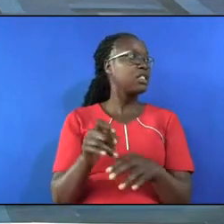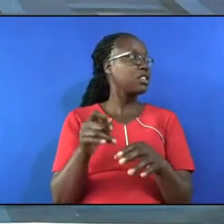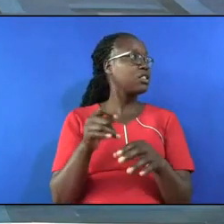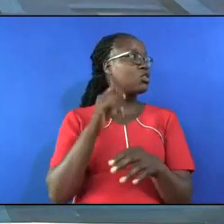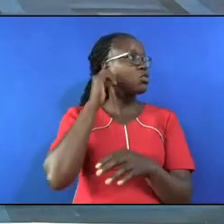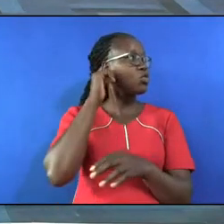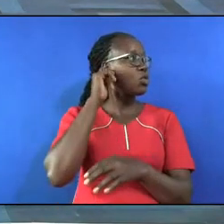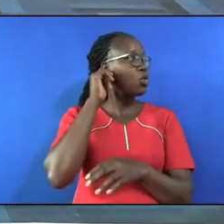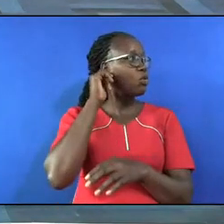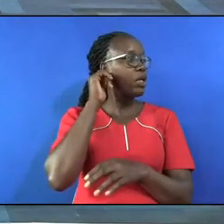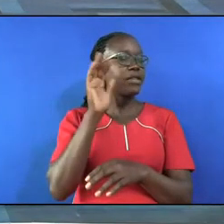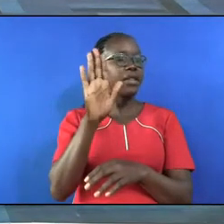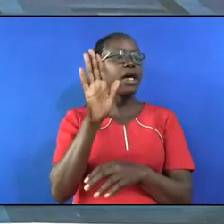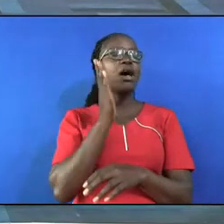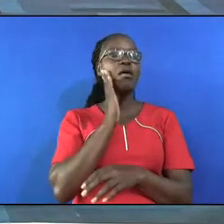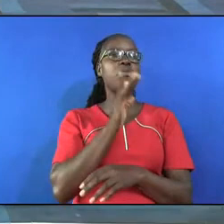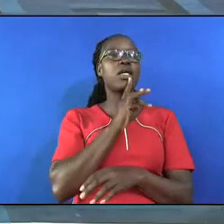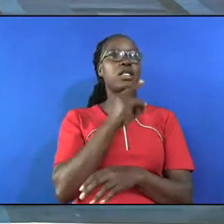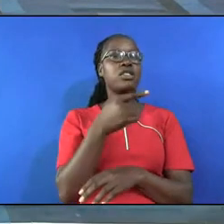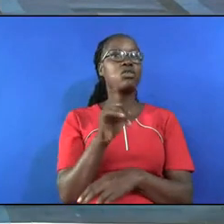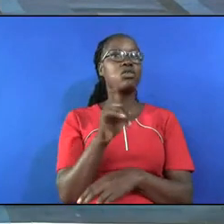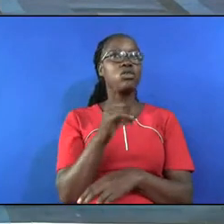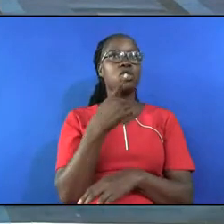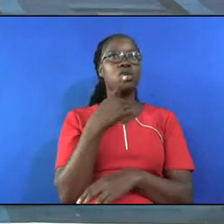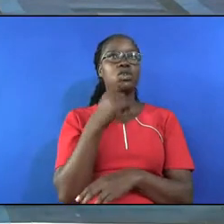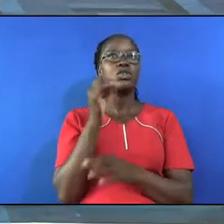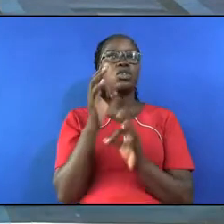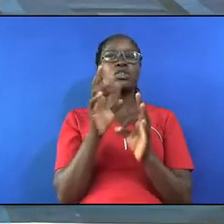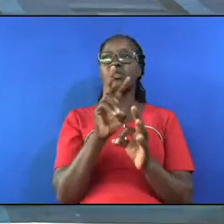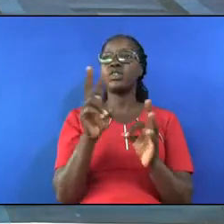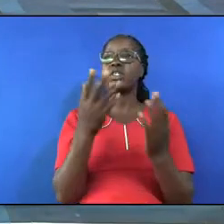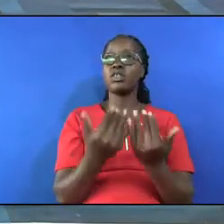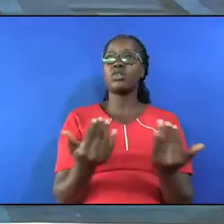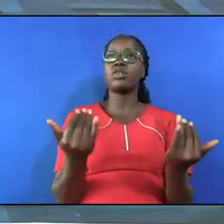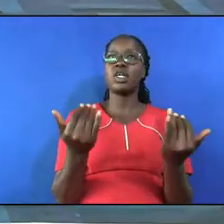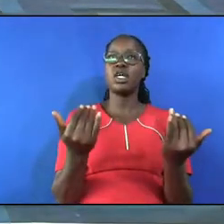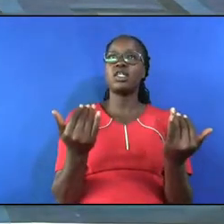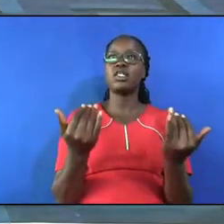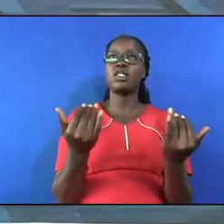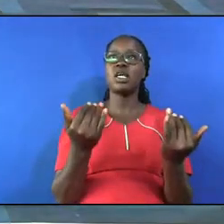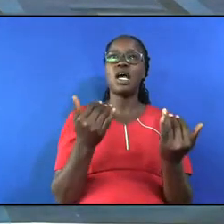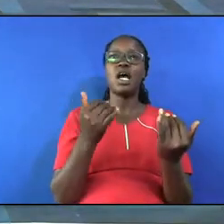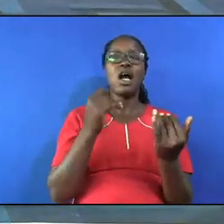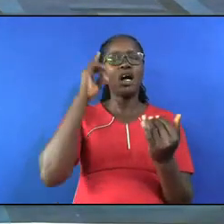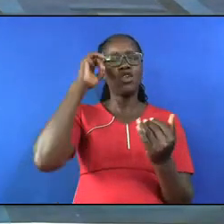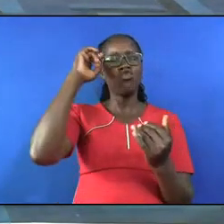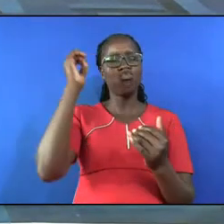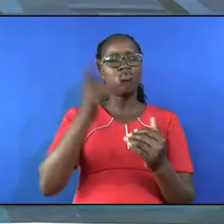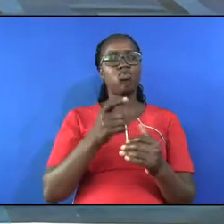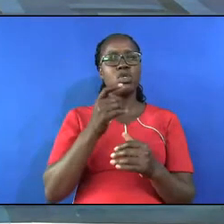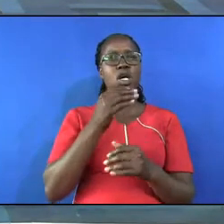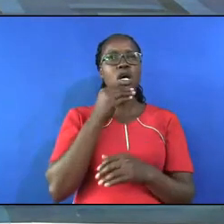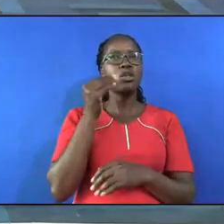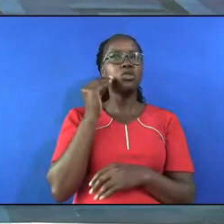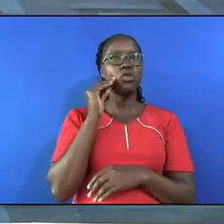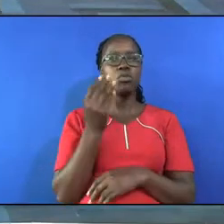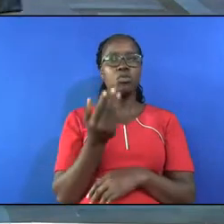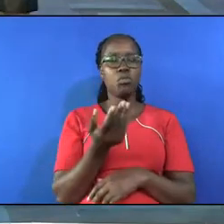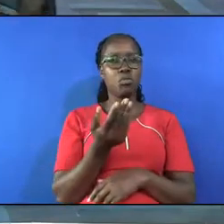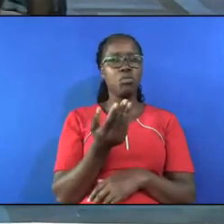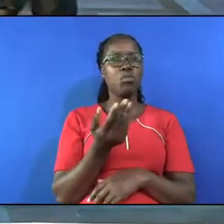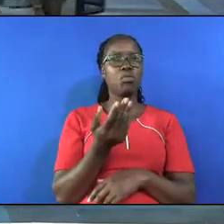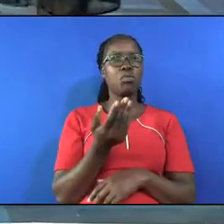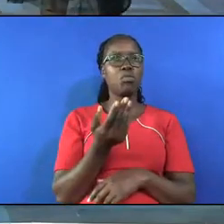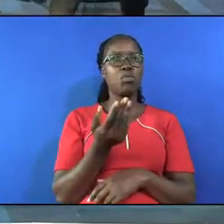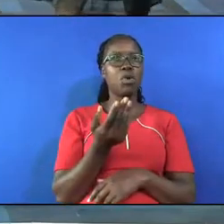obey their parents, right? And so if you see your child is disobedient at home, throwing